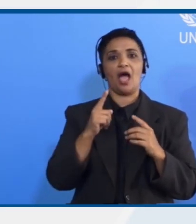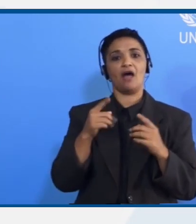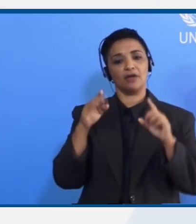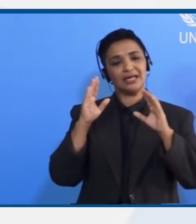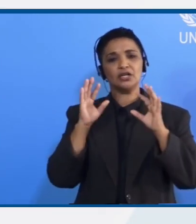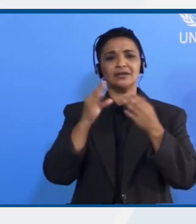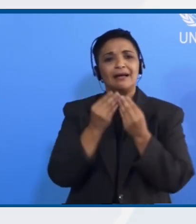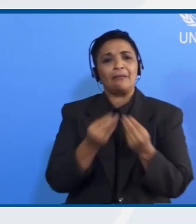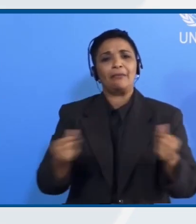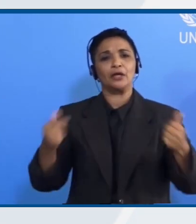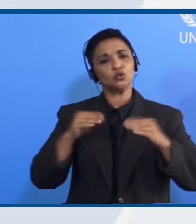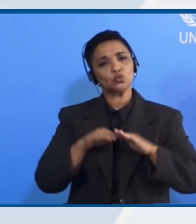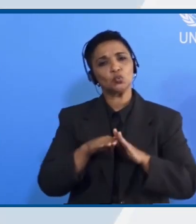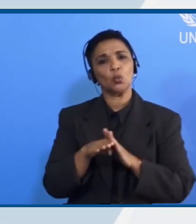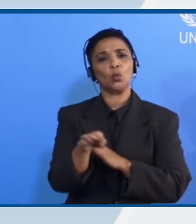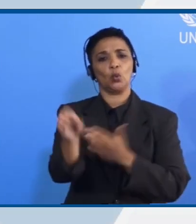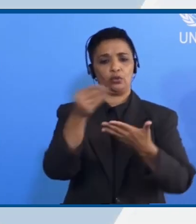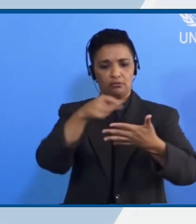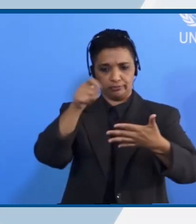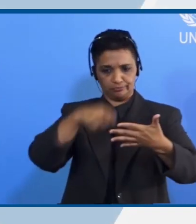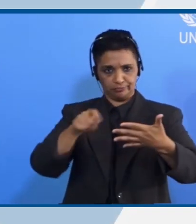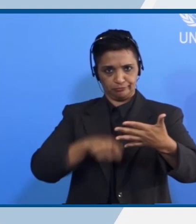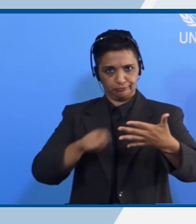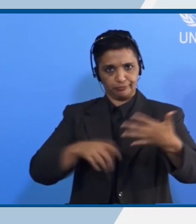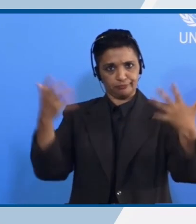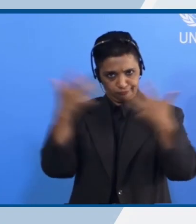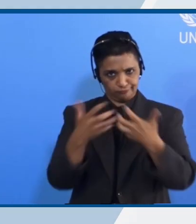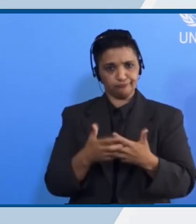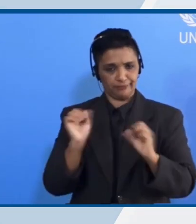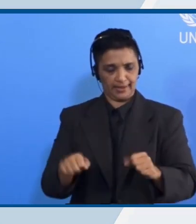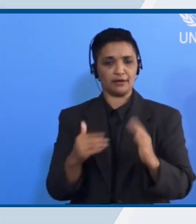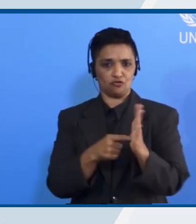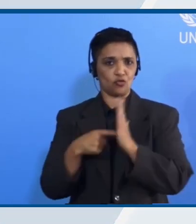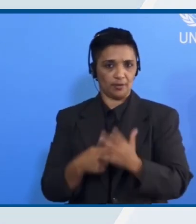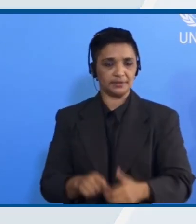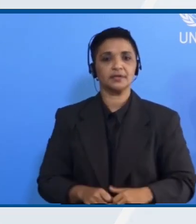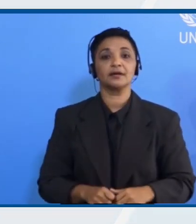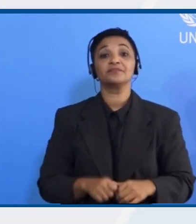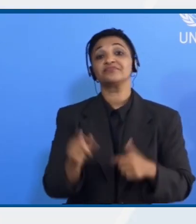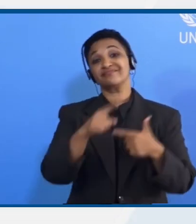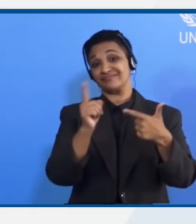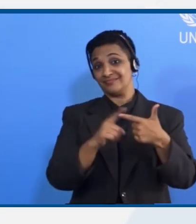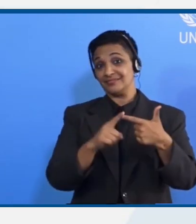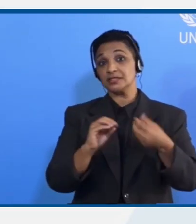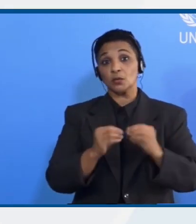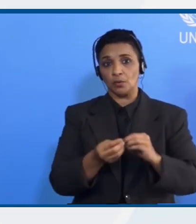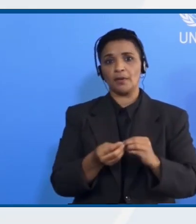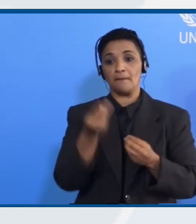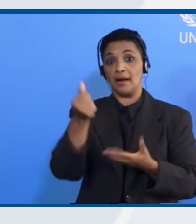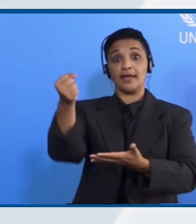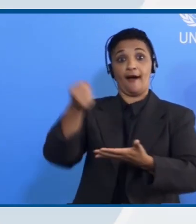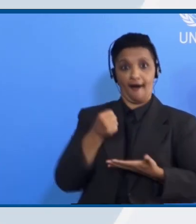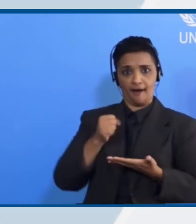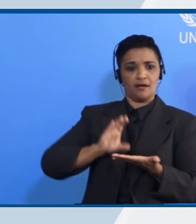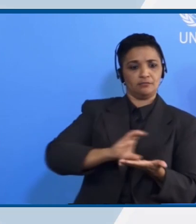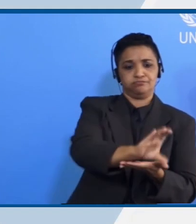requirement, have one standard that fits for all, and you know, agree on that. And also the other problem is the disbursement problem, which is